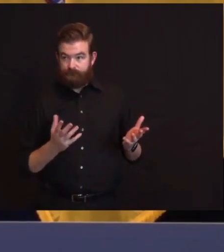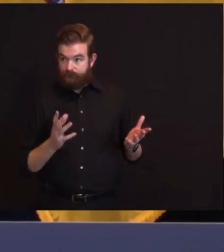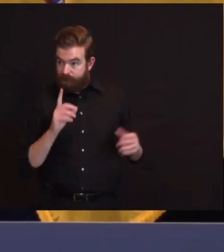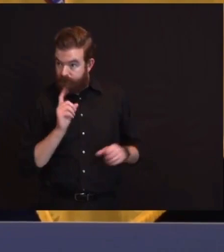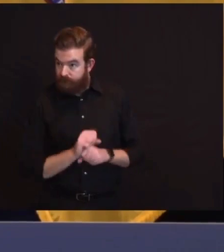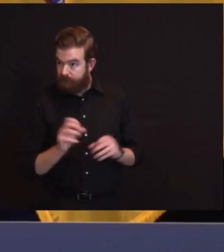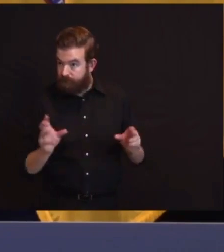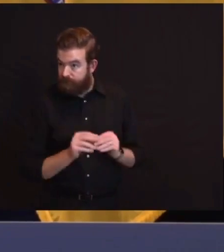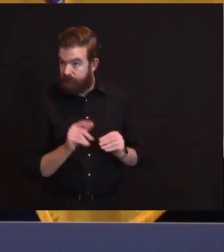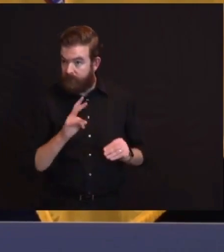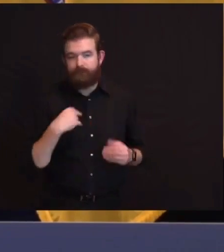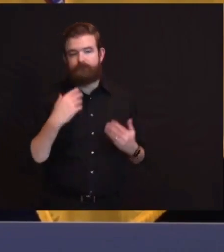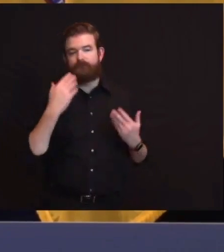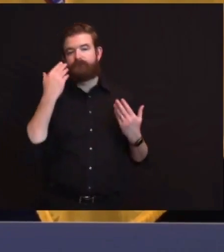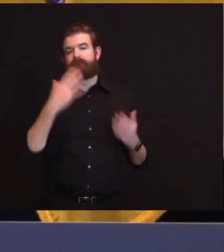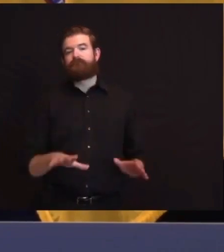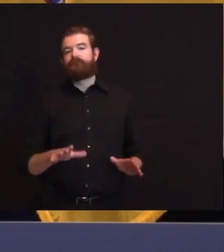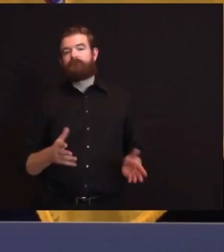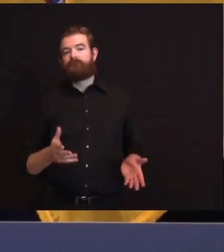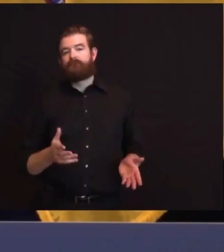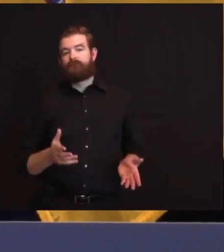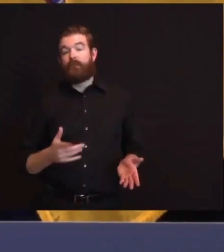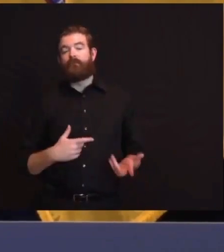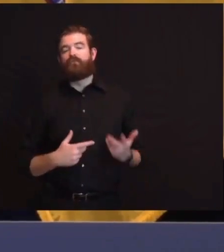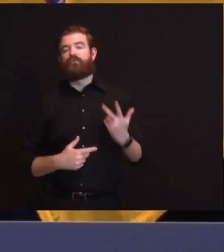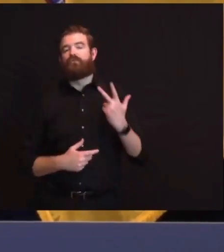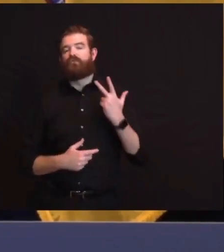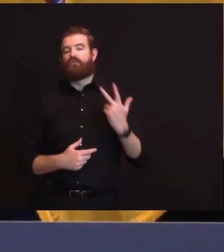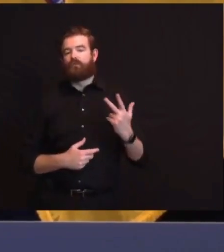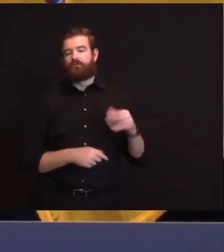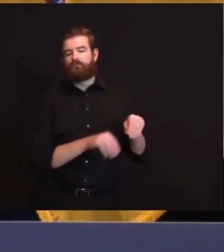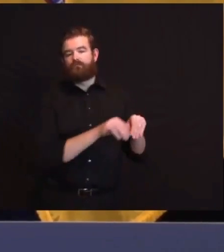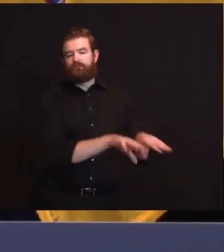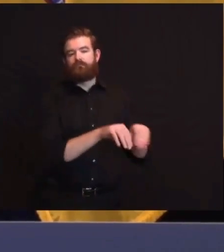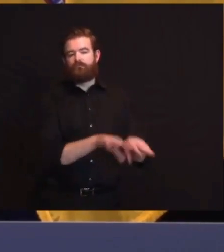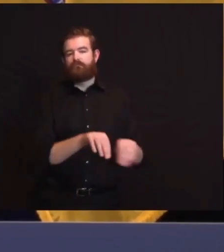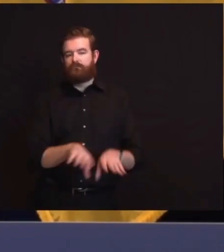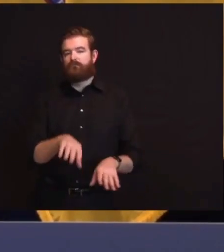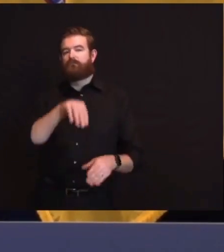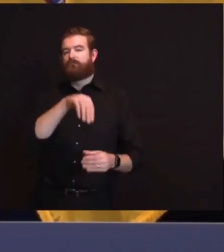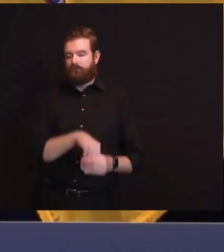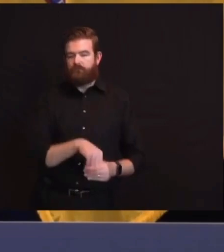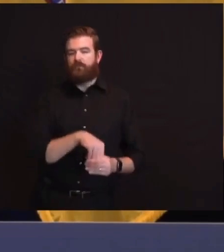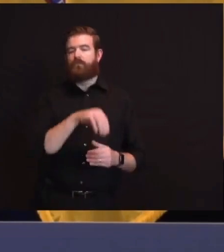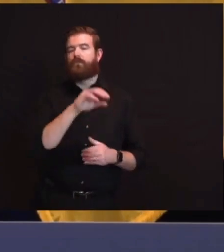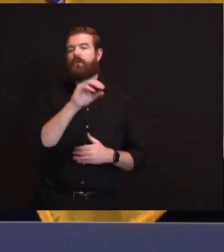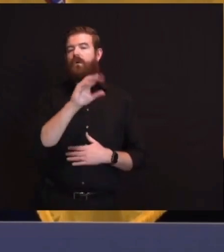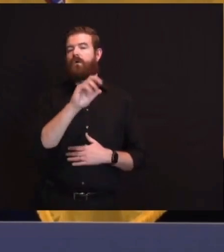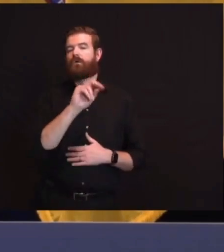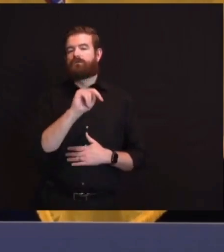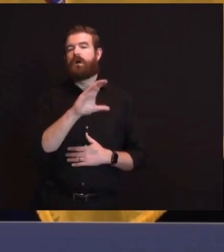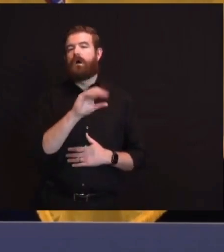there were 3 incidents or outbreaks of in-school transmission in Ocean County. I won't